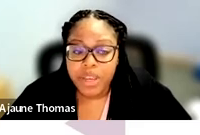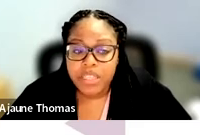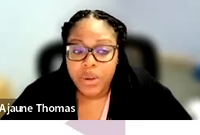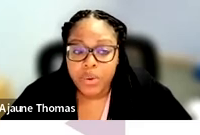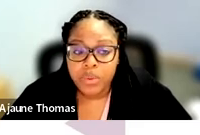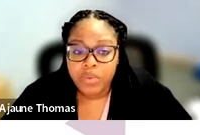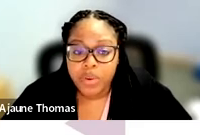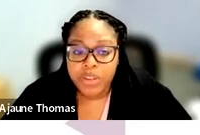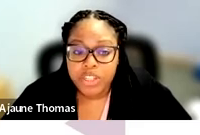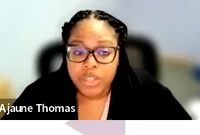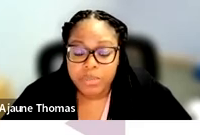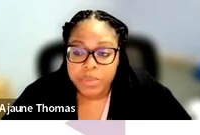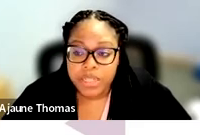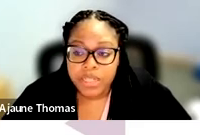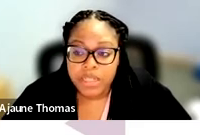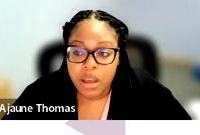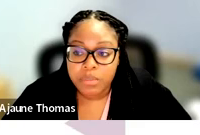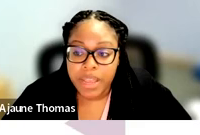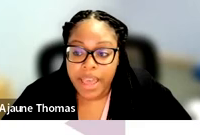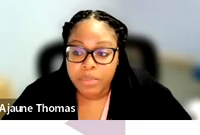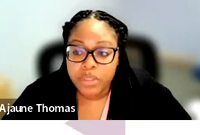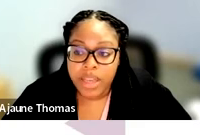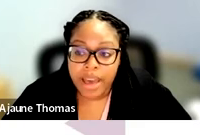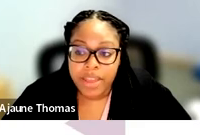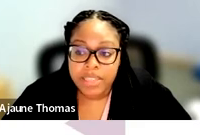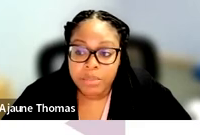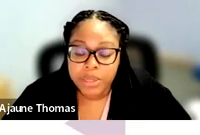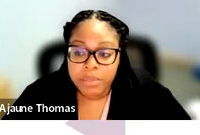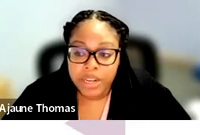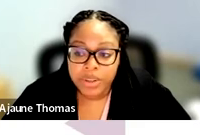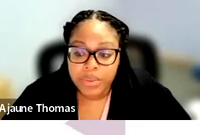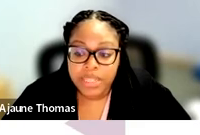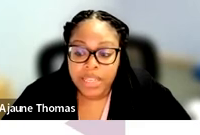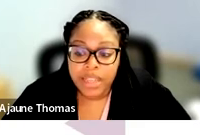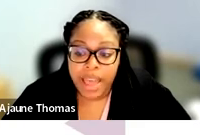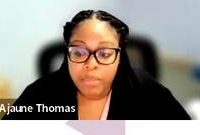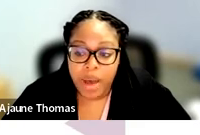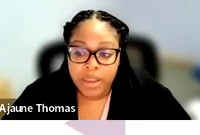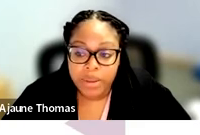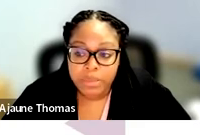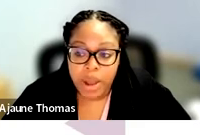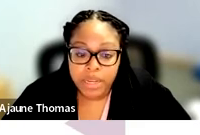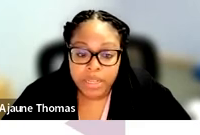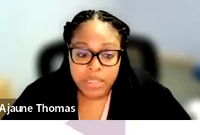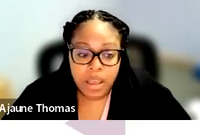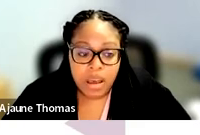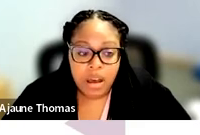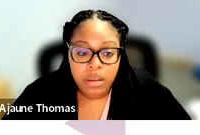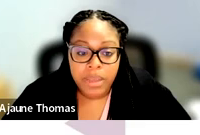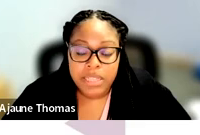menu. And so for vision purposes, being able to have that simpler menu that's in the Apple iOS